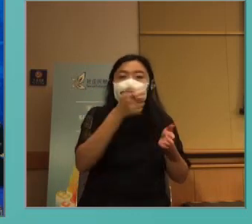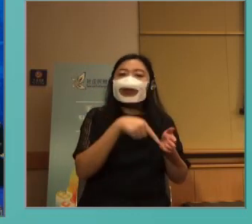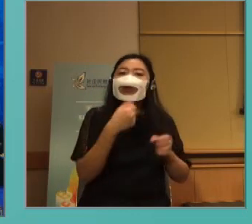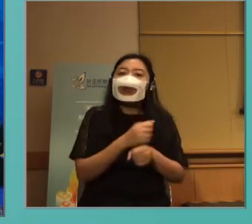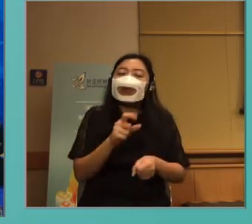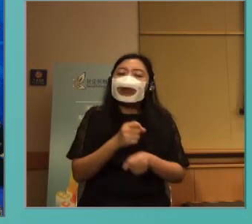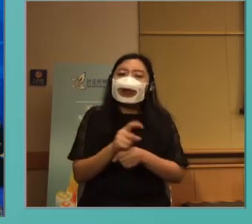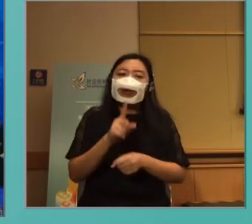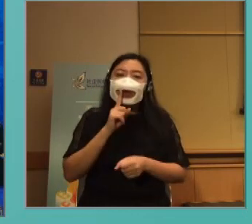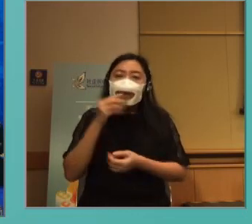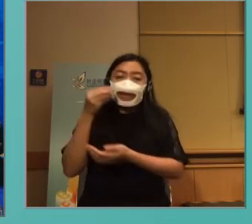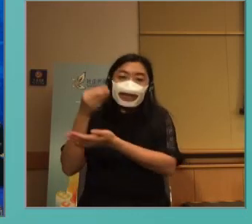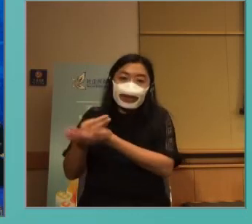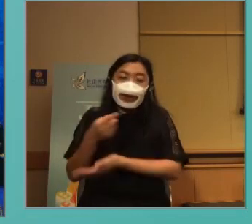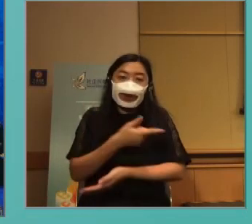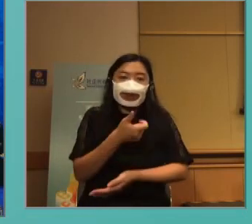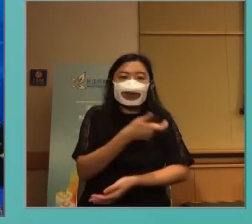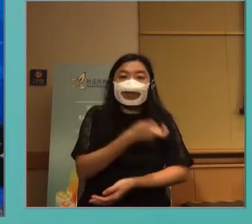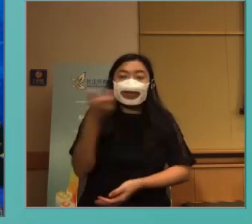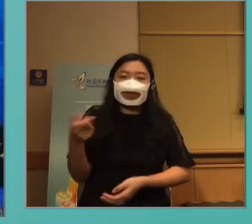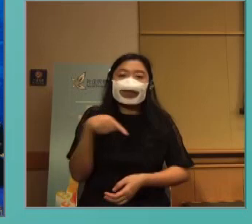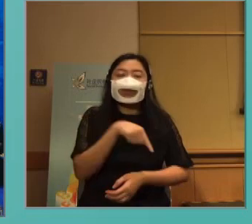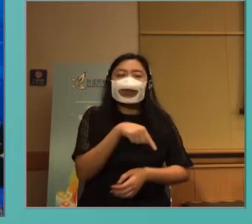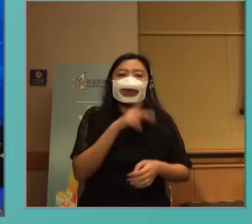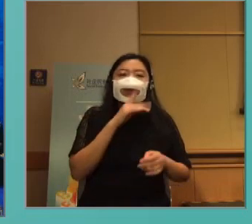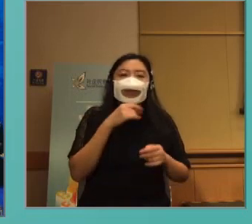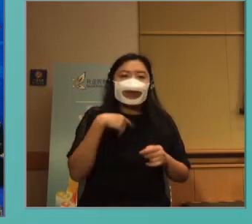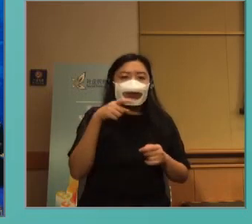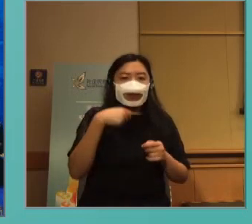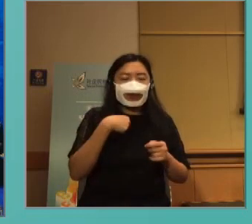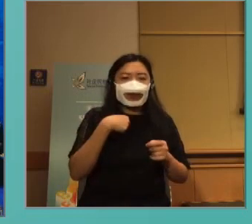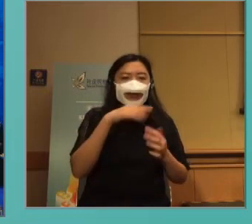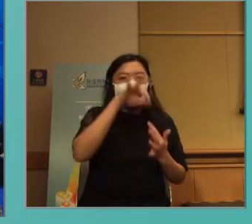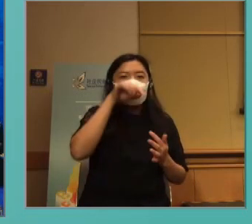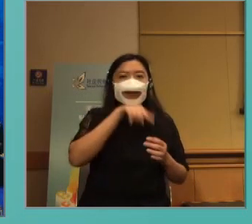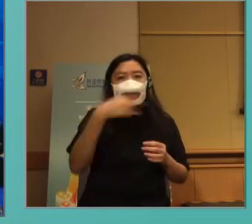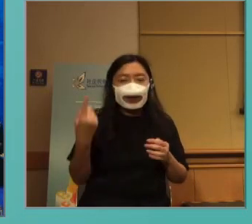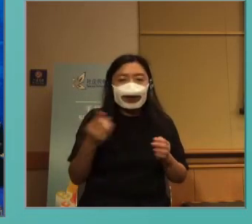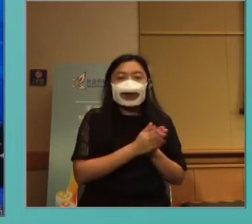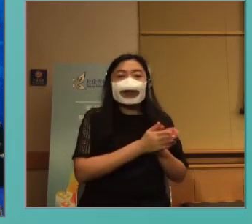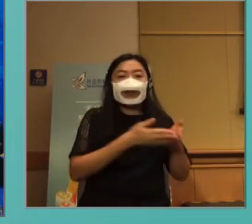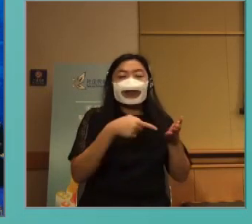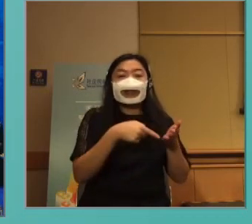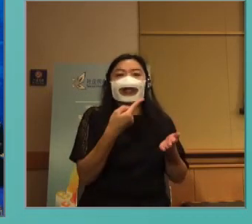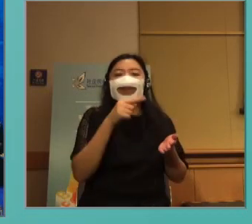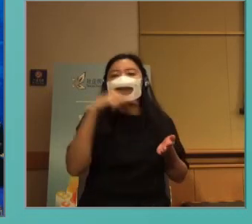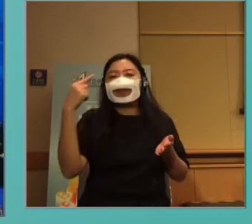wallet. So that's part 1, wallets. That's your proxy. That's your tennis racket. And